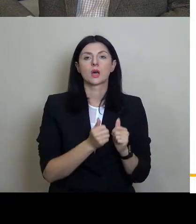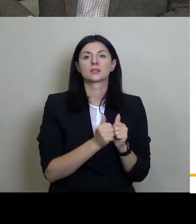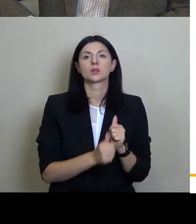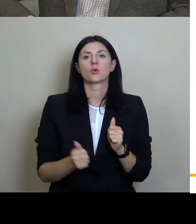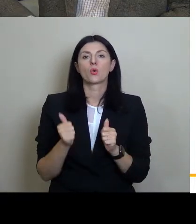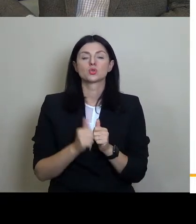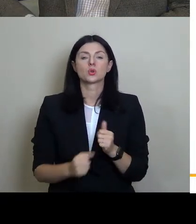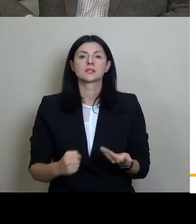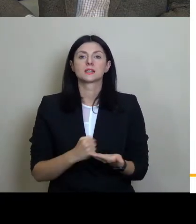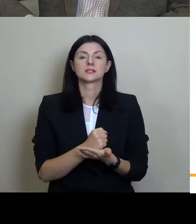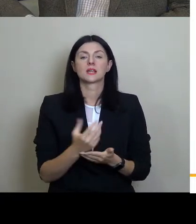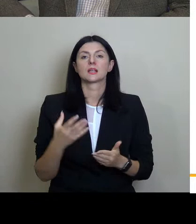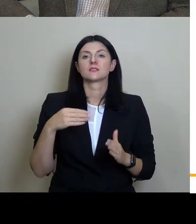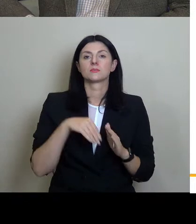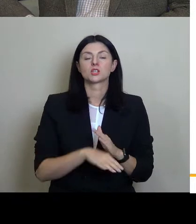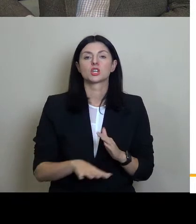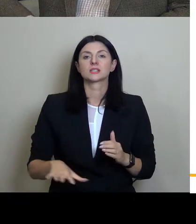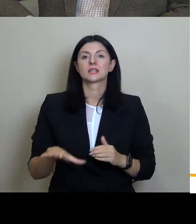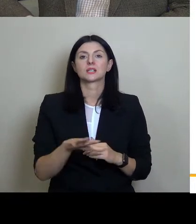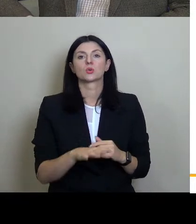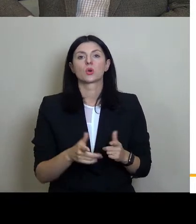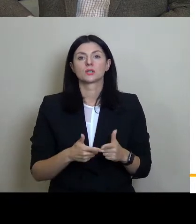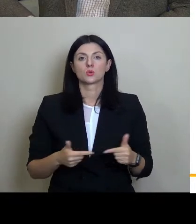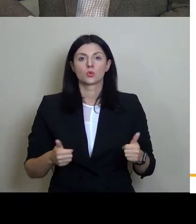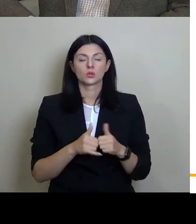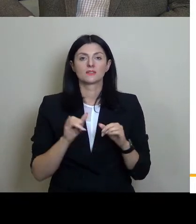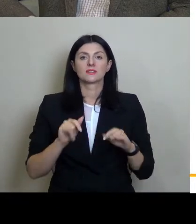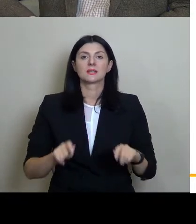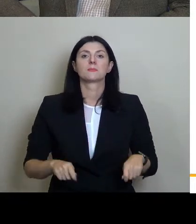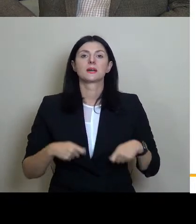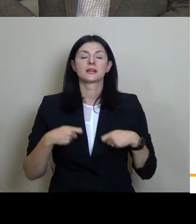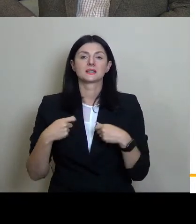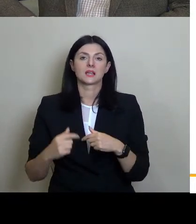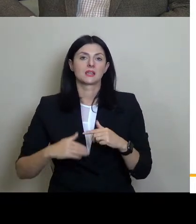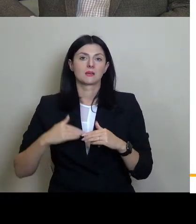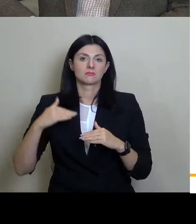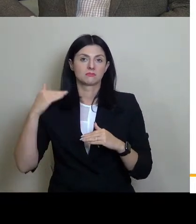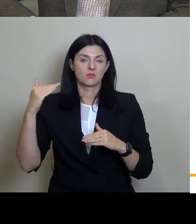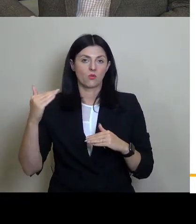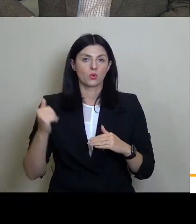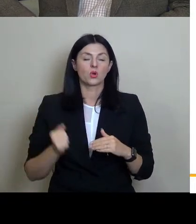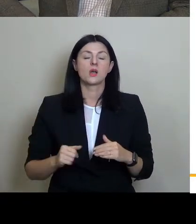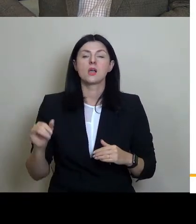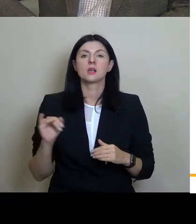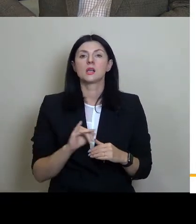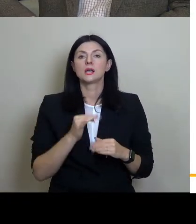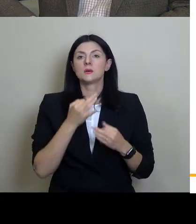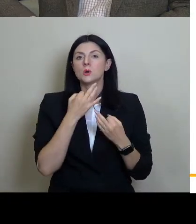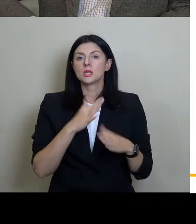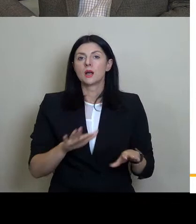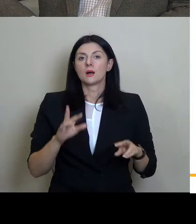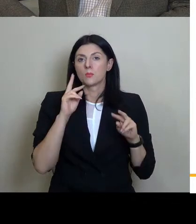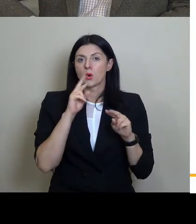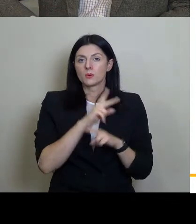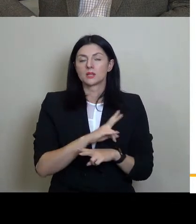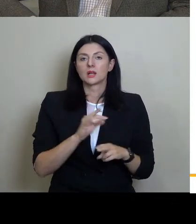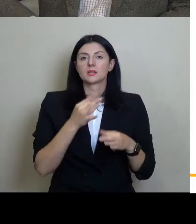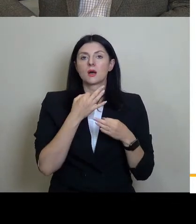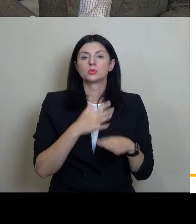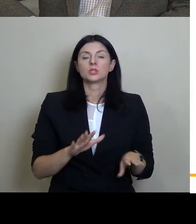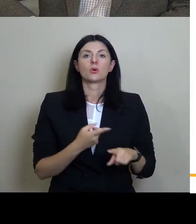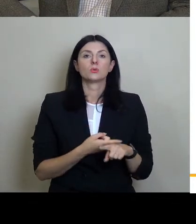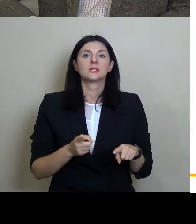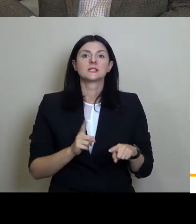calculate all the results of each the candidates within the framework of the territorial constituency and sends it up. And